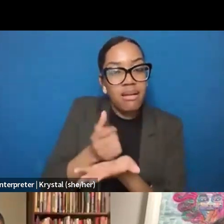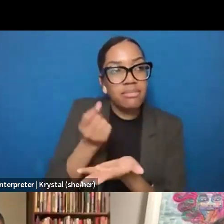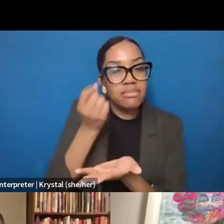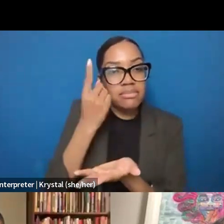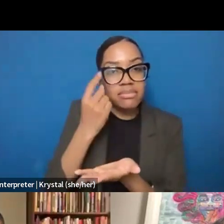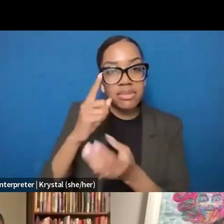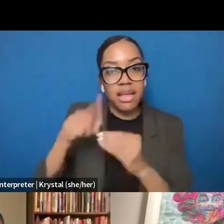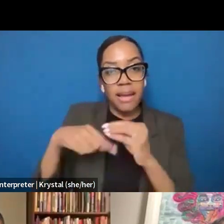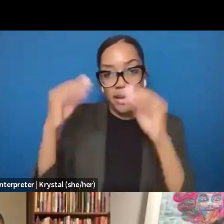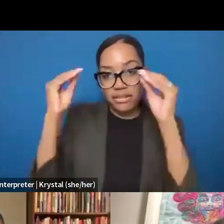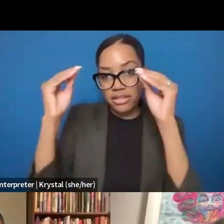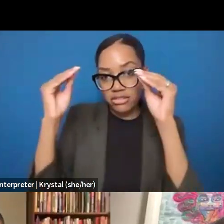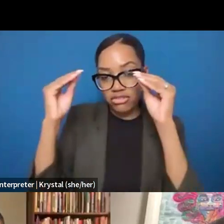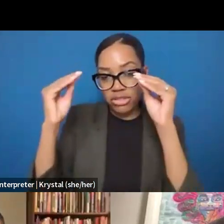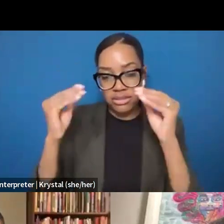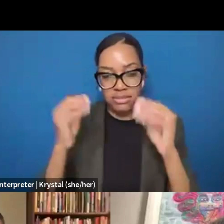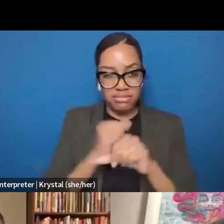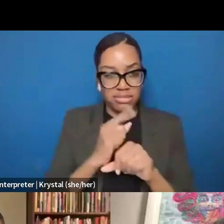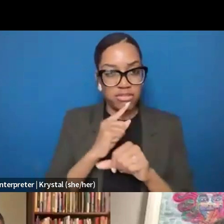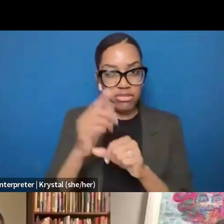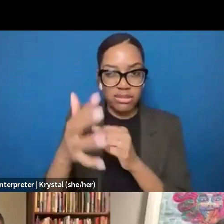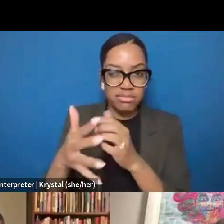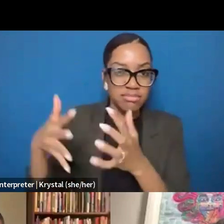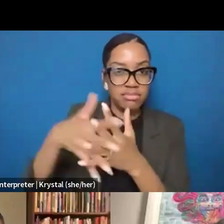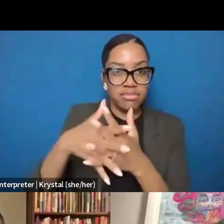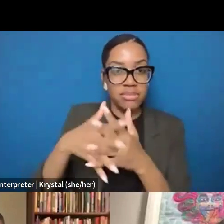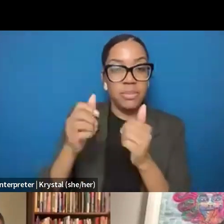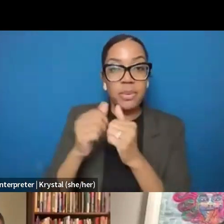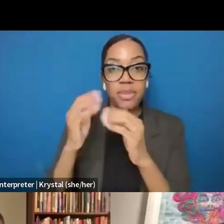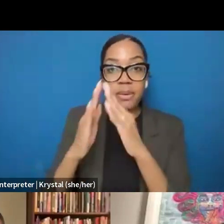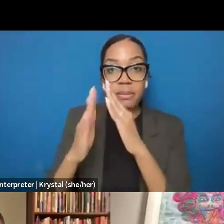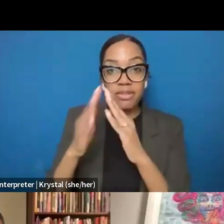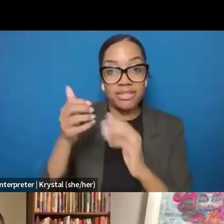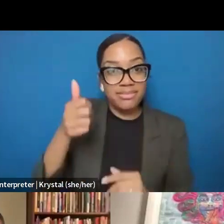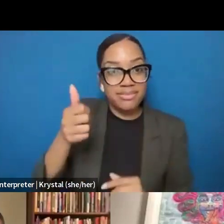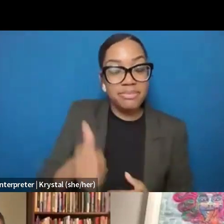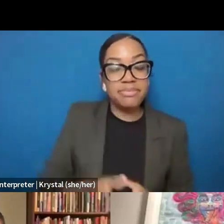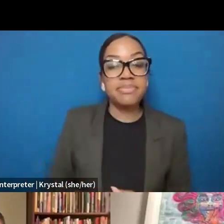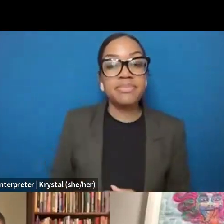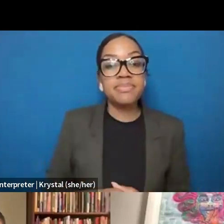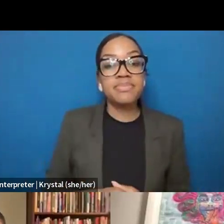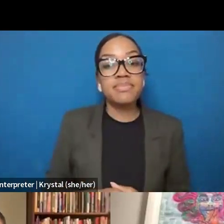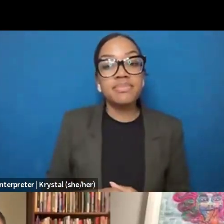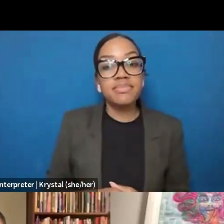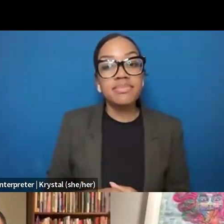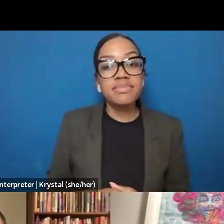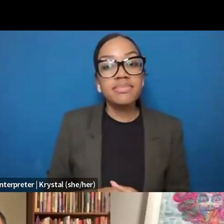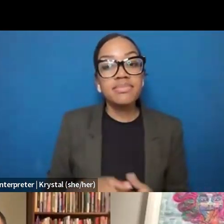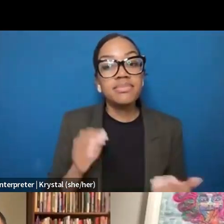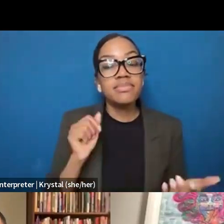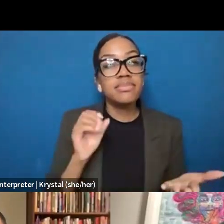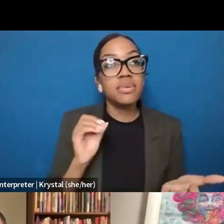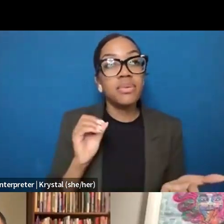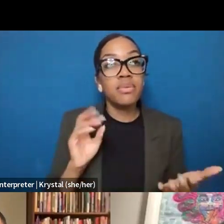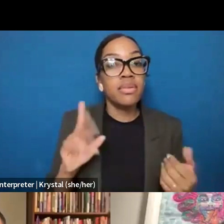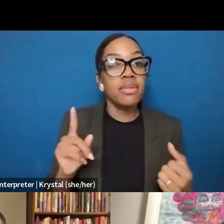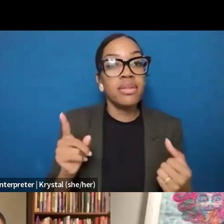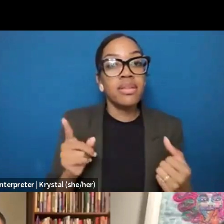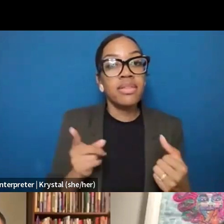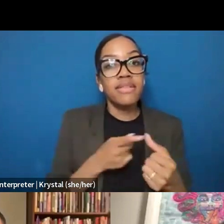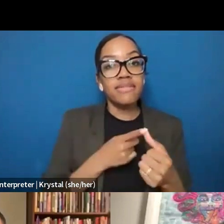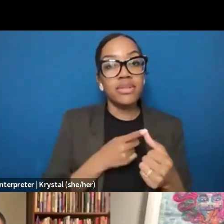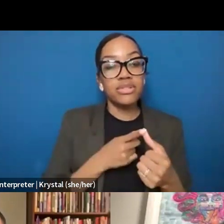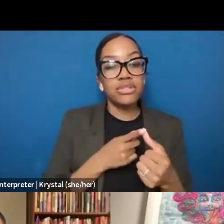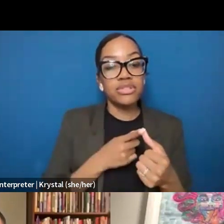were a part of. Um, and, the first kind of iteration, or the kind of earliest Black